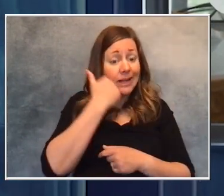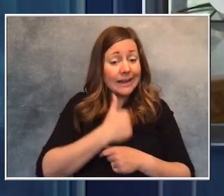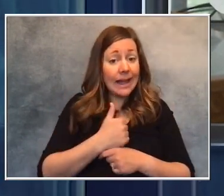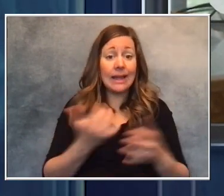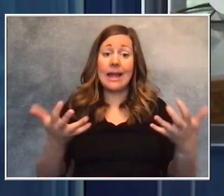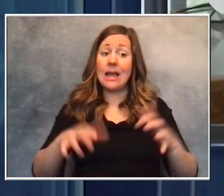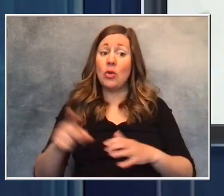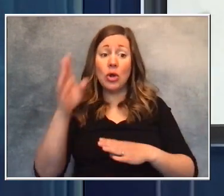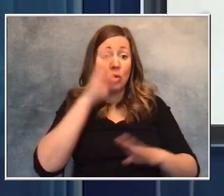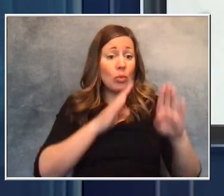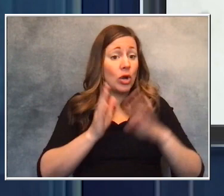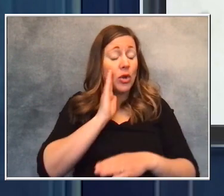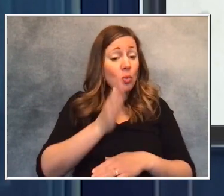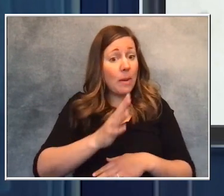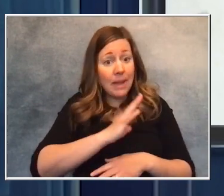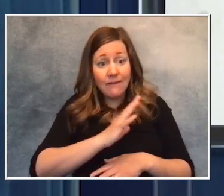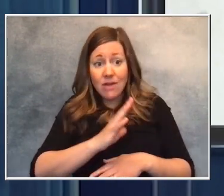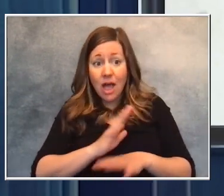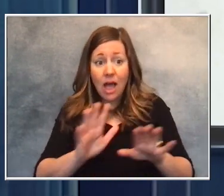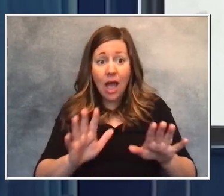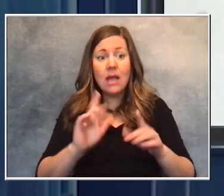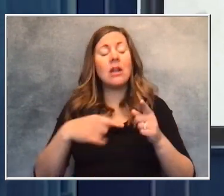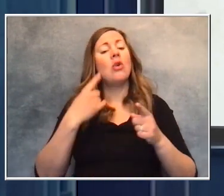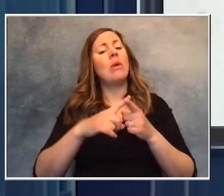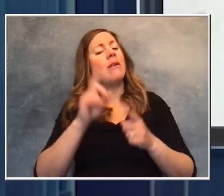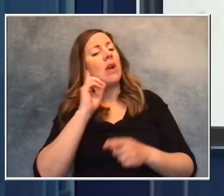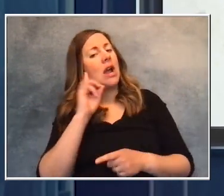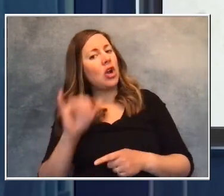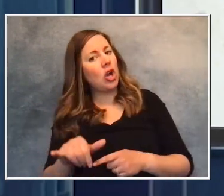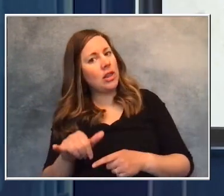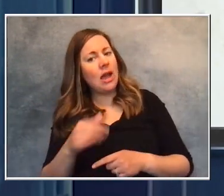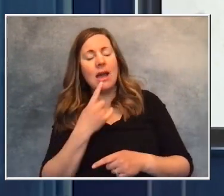going to be fine. When I heard that, I said, boy,